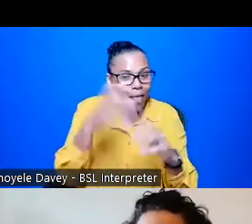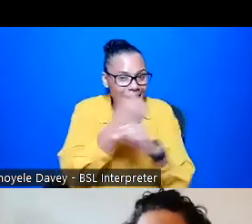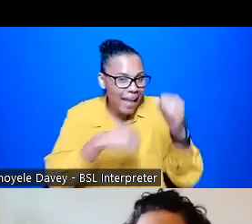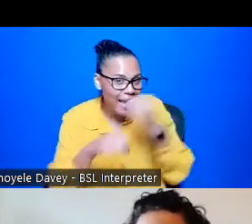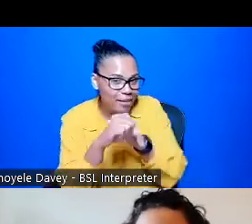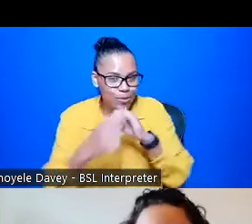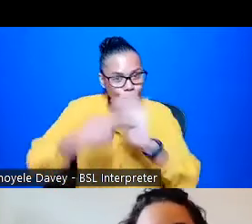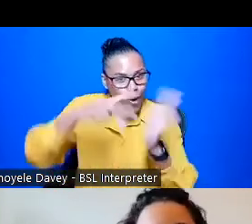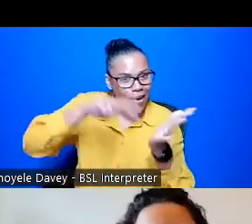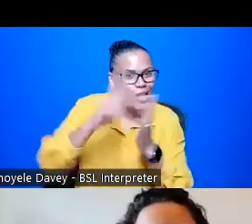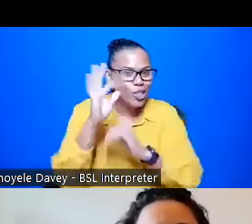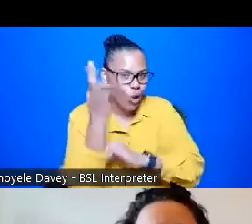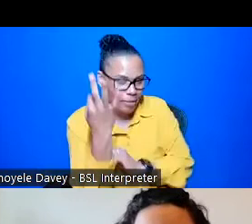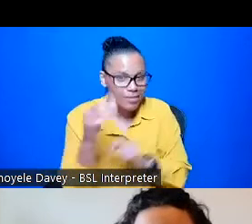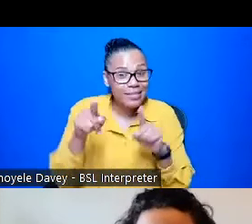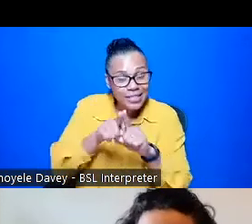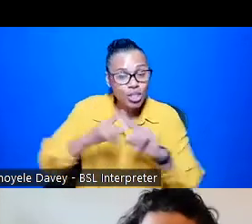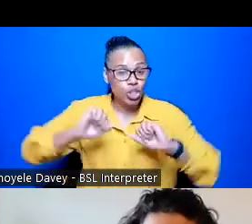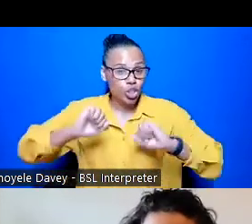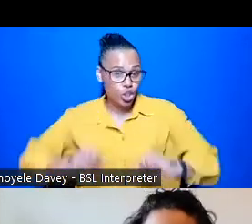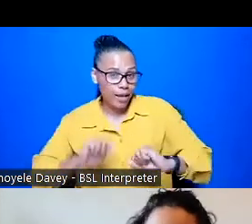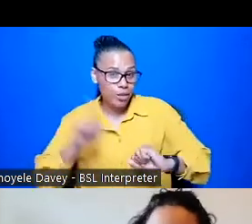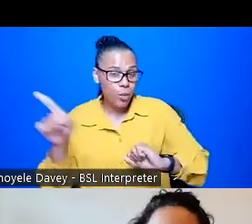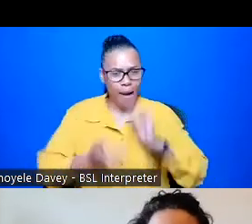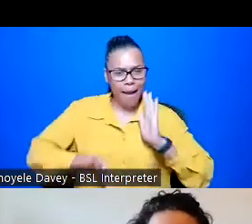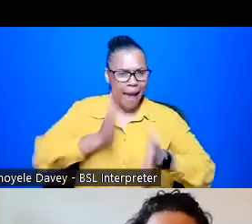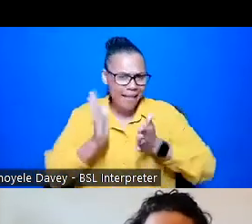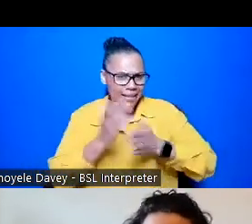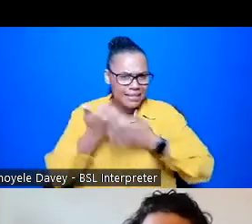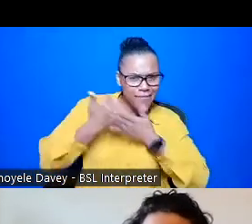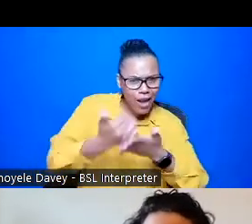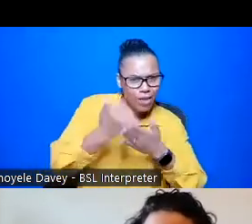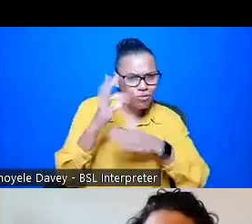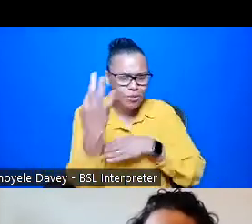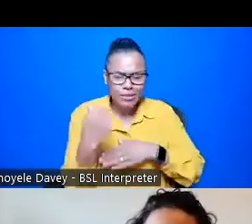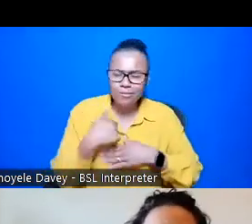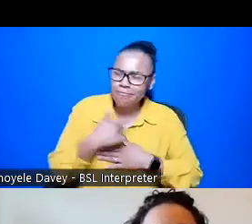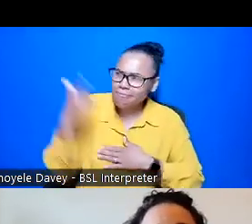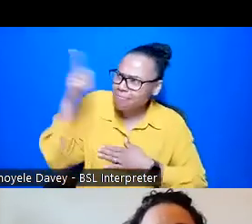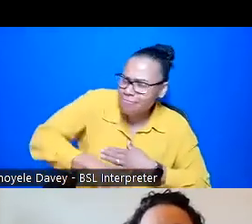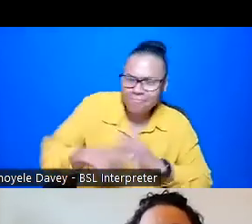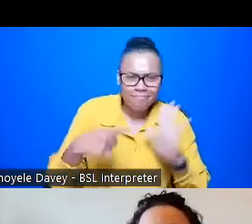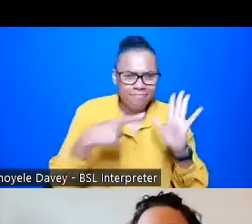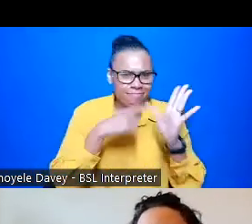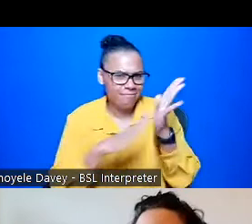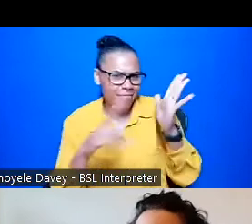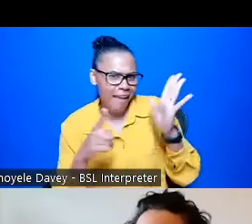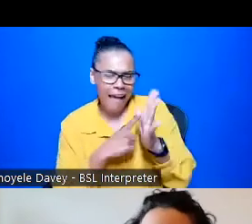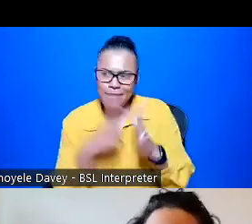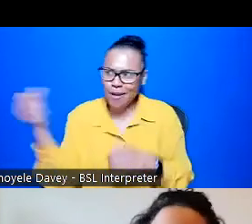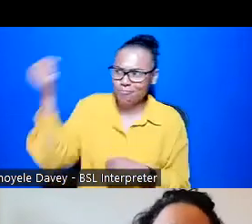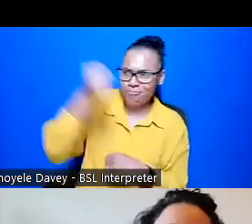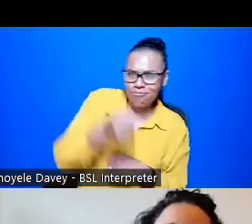she chairs the Athletes Advisory Committee. We're very lucky to have Amma with us today, and she's going to be taking us through some